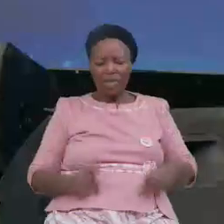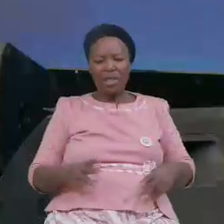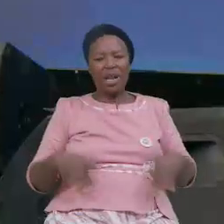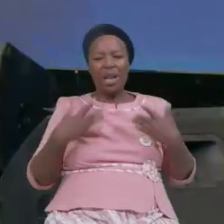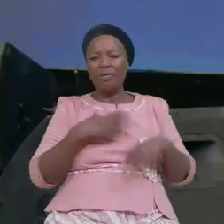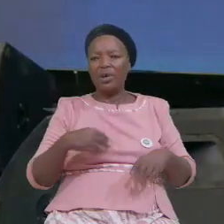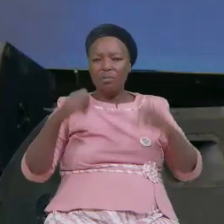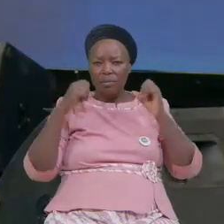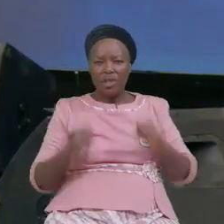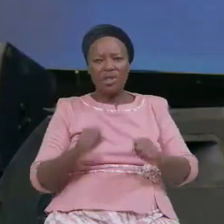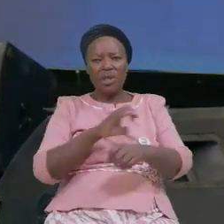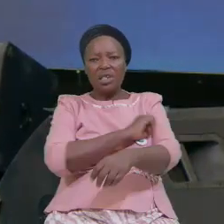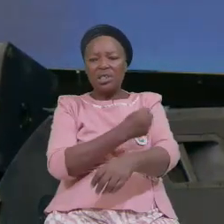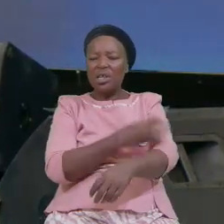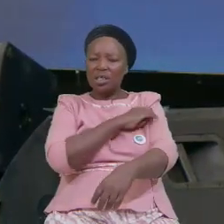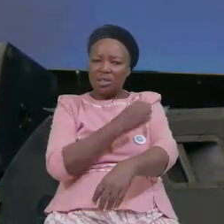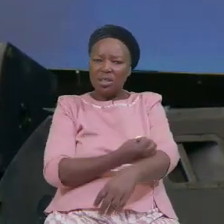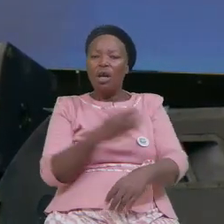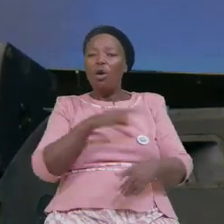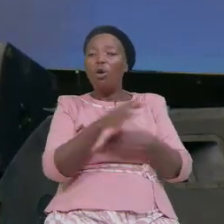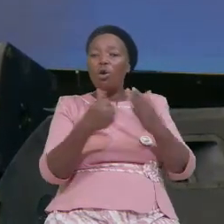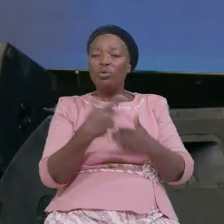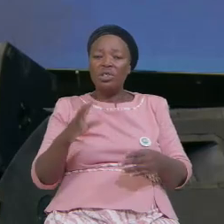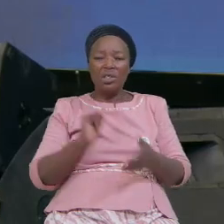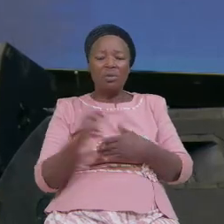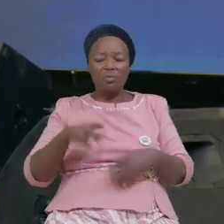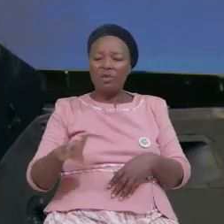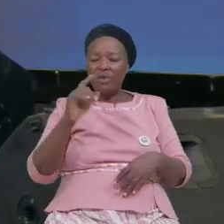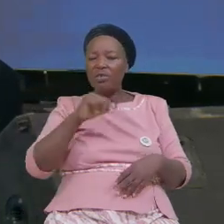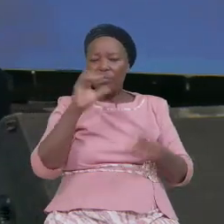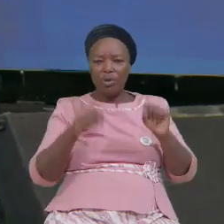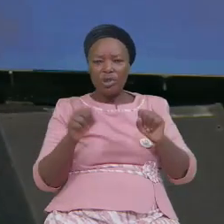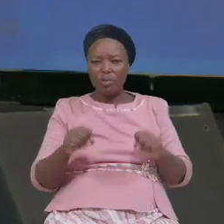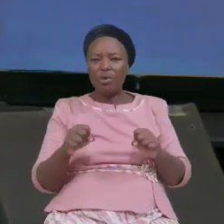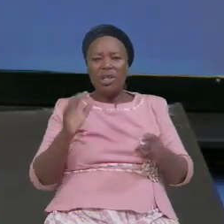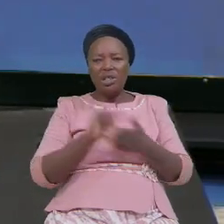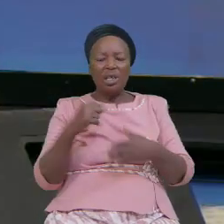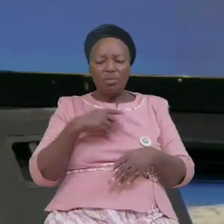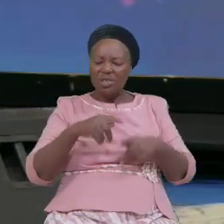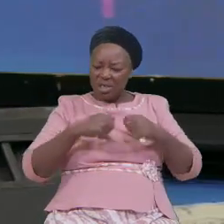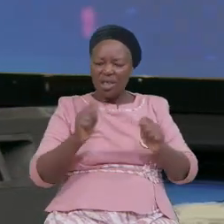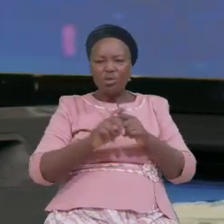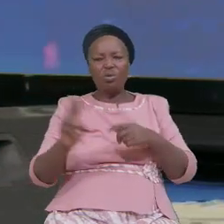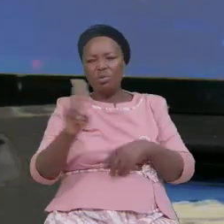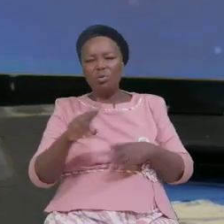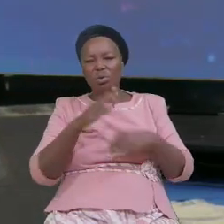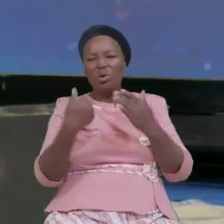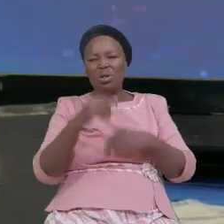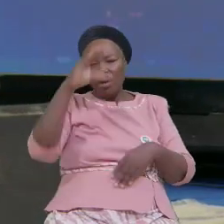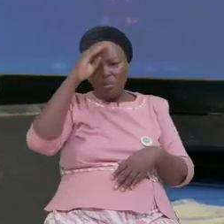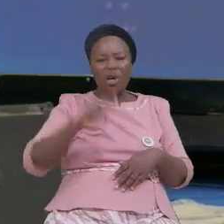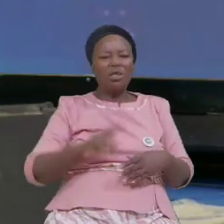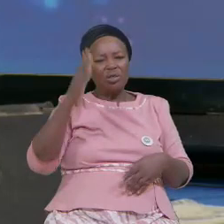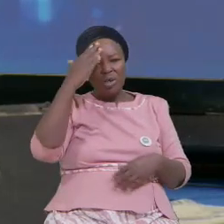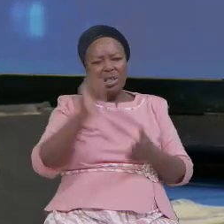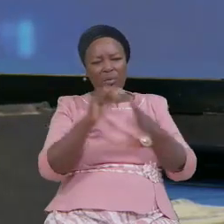personal ability. All those things we find impossible, we try to apply all the human knowledge we have gathered,